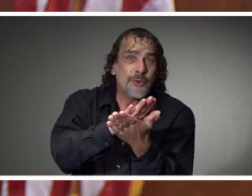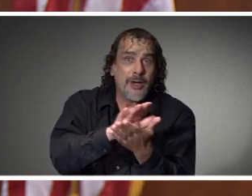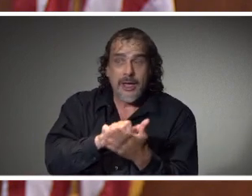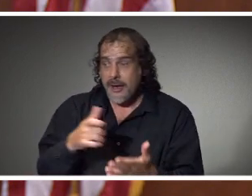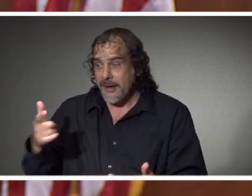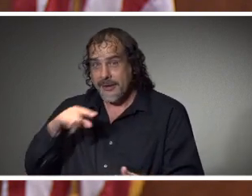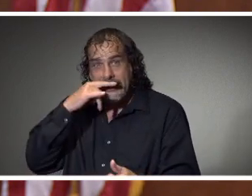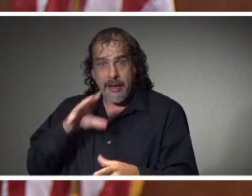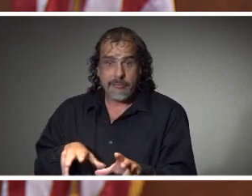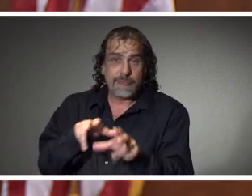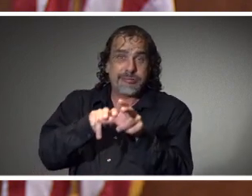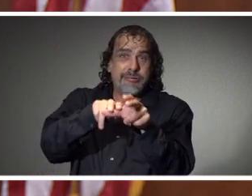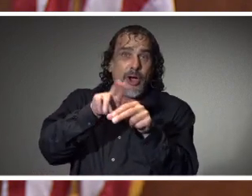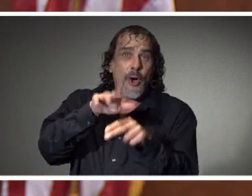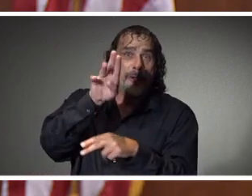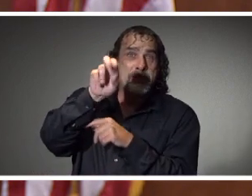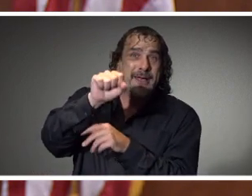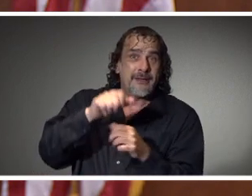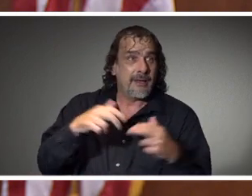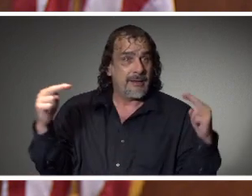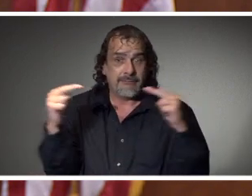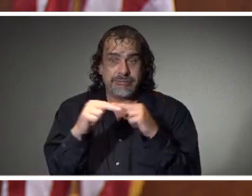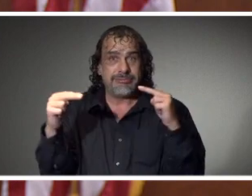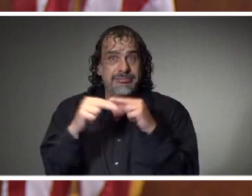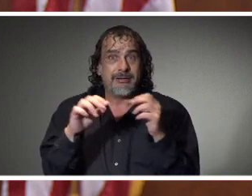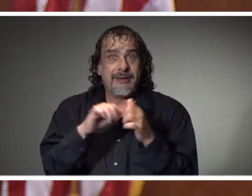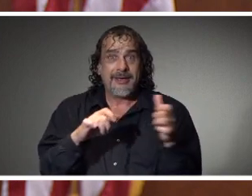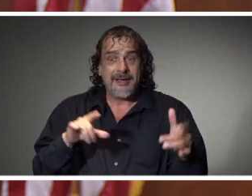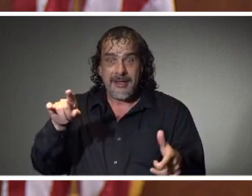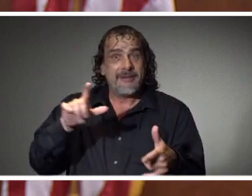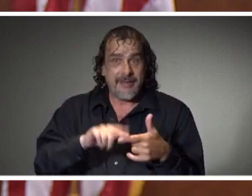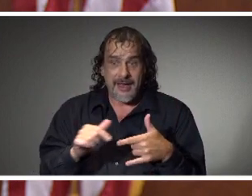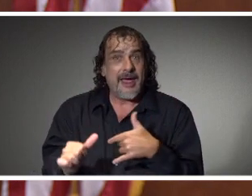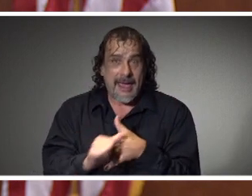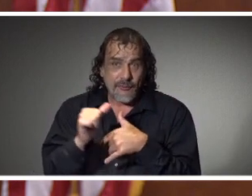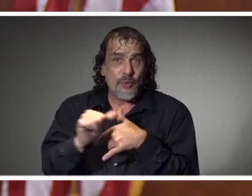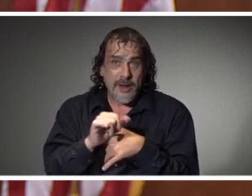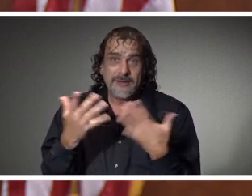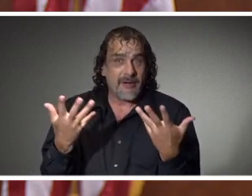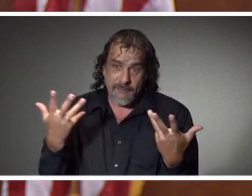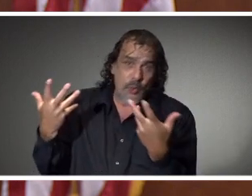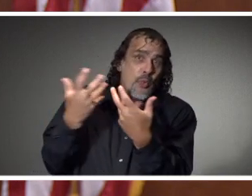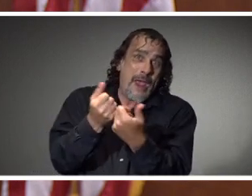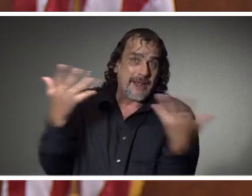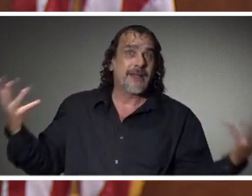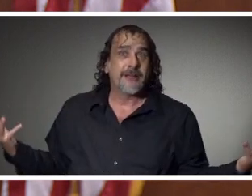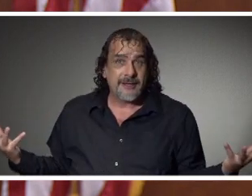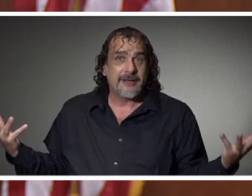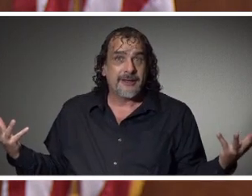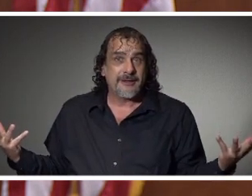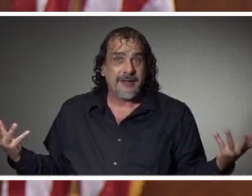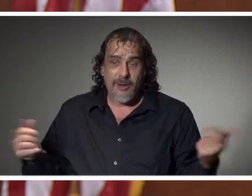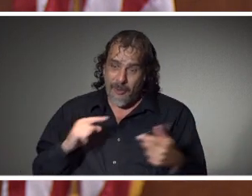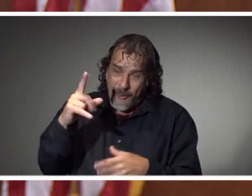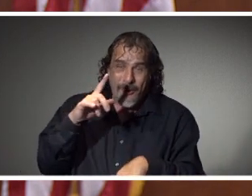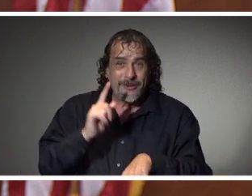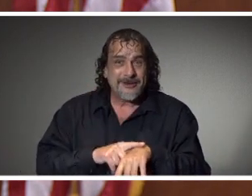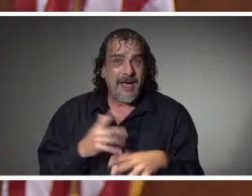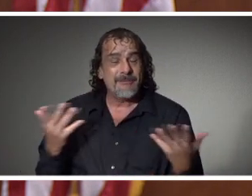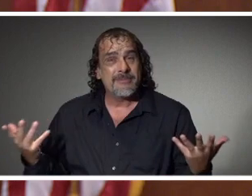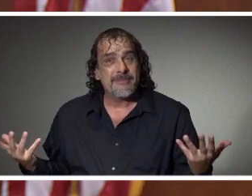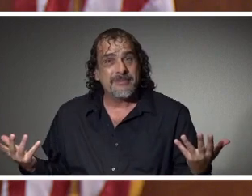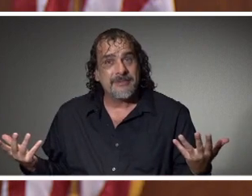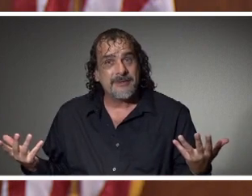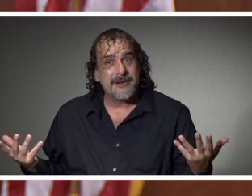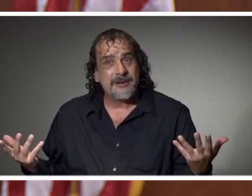school bus to school on our roads does so by assuming a little bit of risk because there are automobile accidents that occur. And